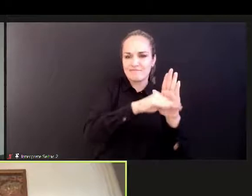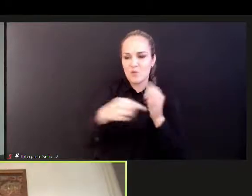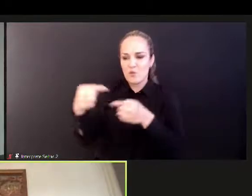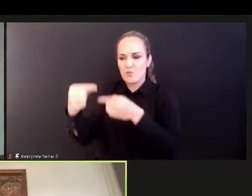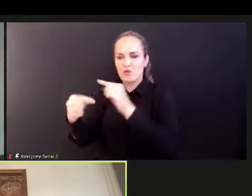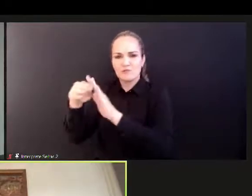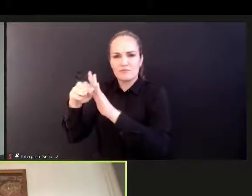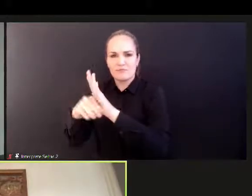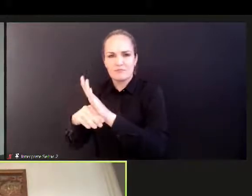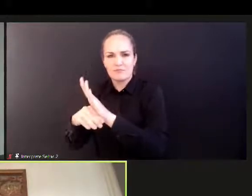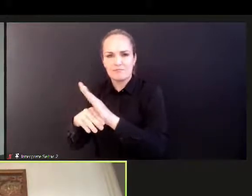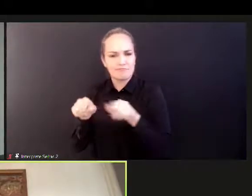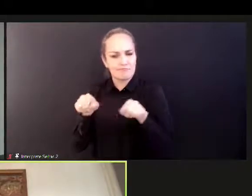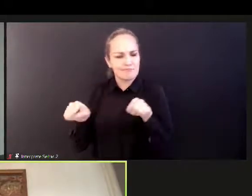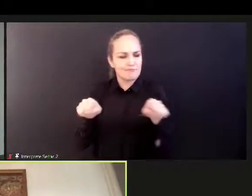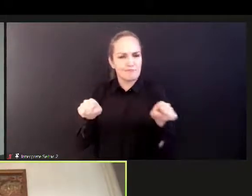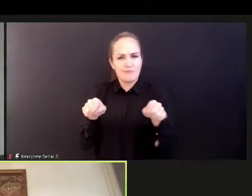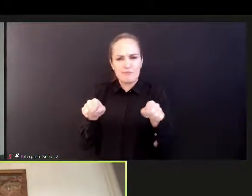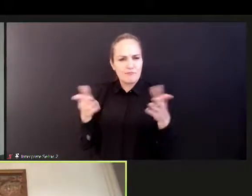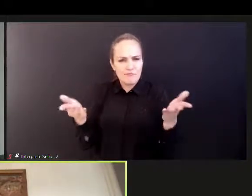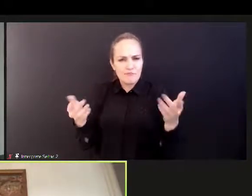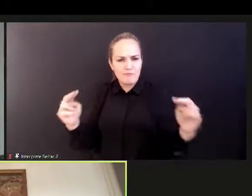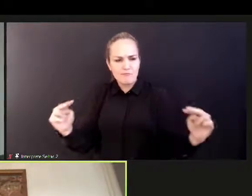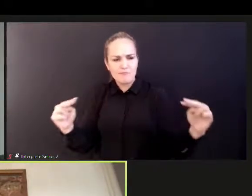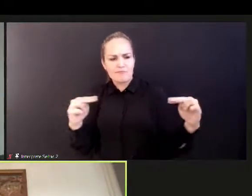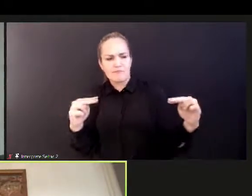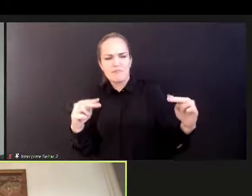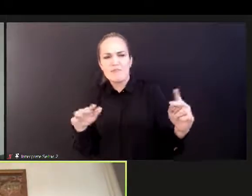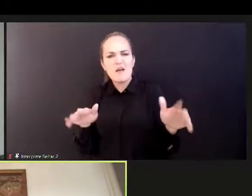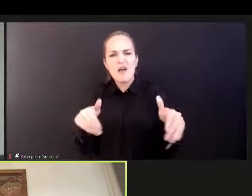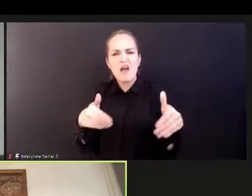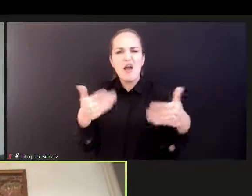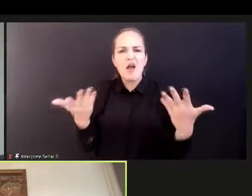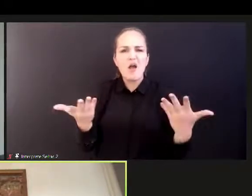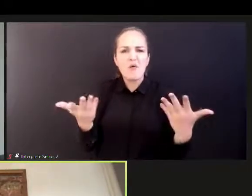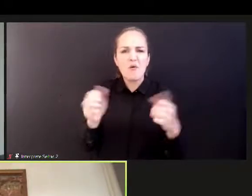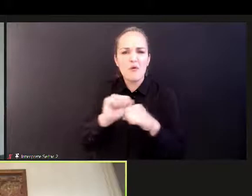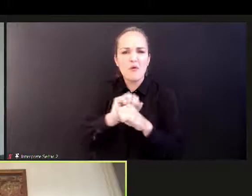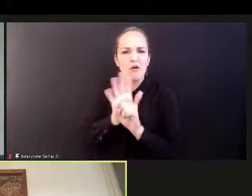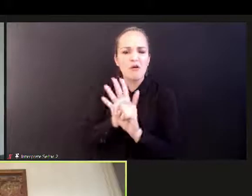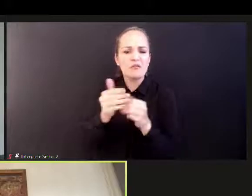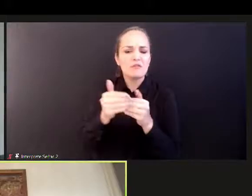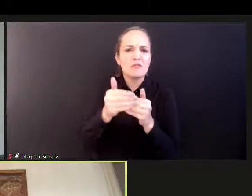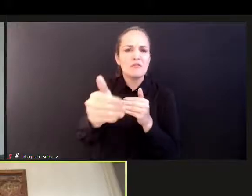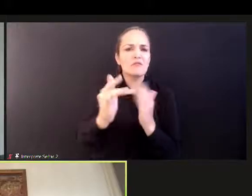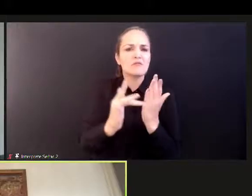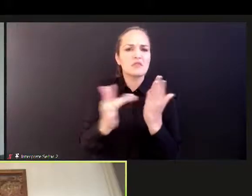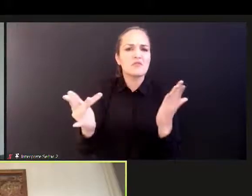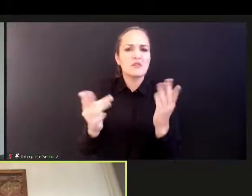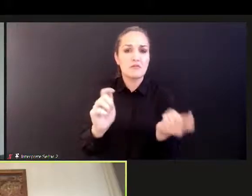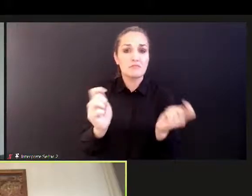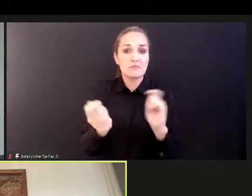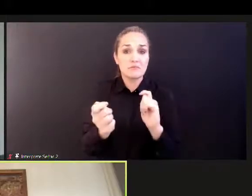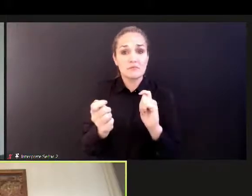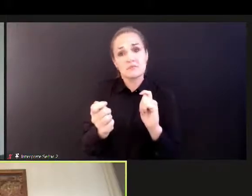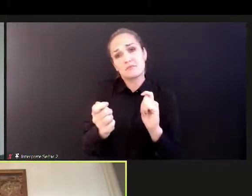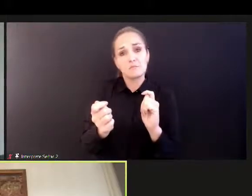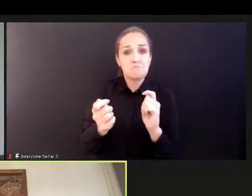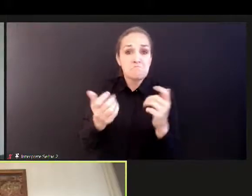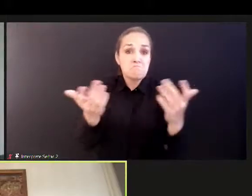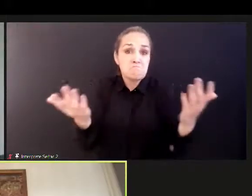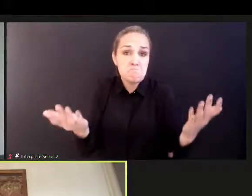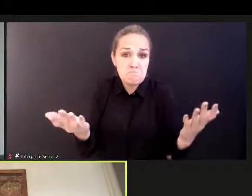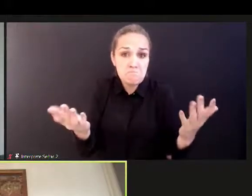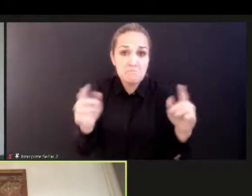is in terms of labor movement. You have, a certain degree, at least in the past, of IT-enabled services was linked to movement of